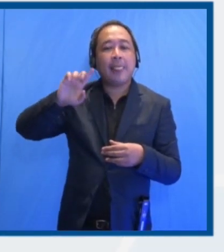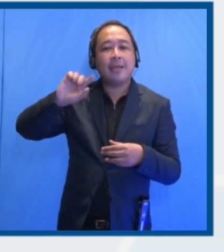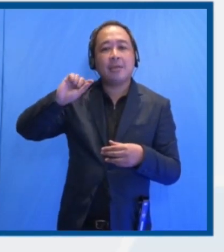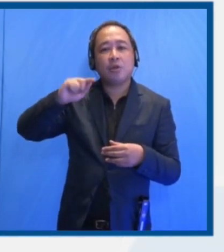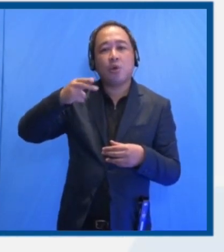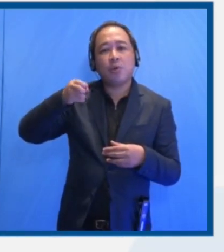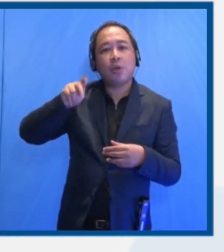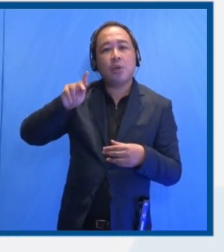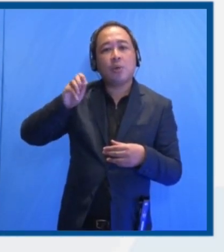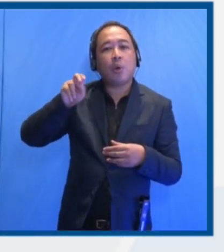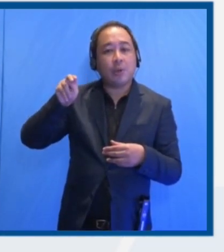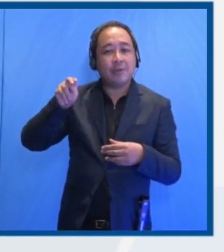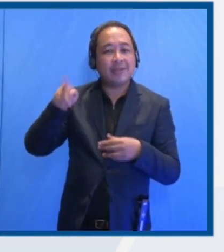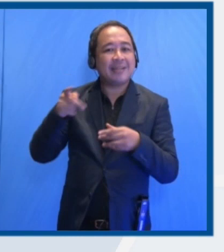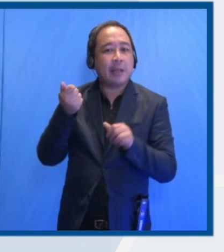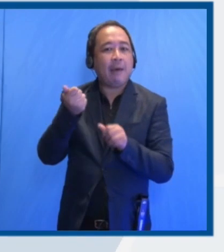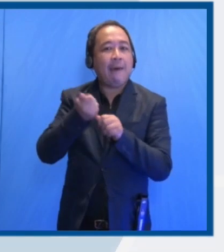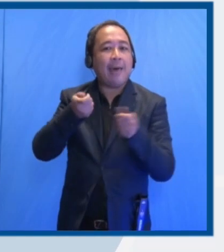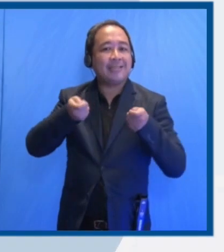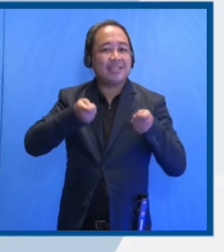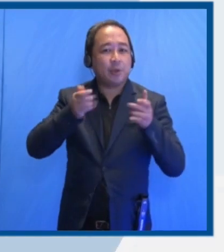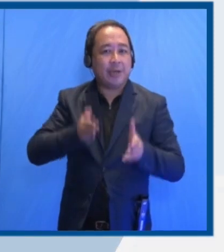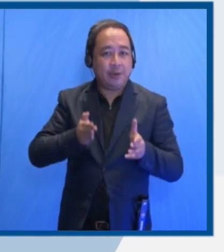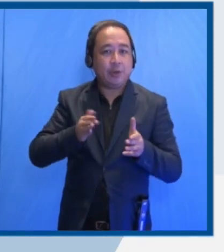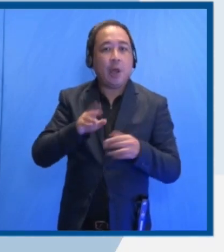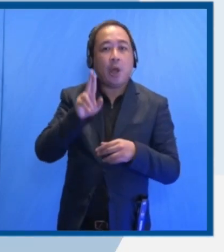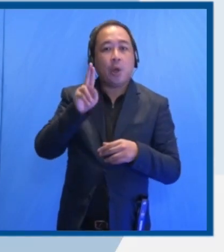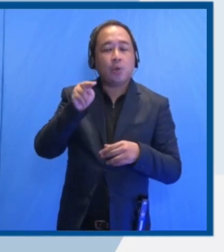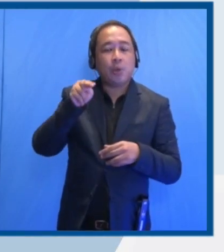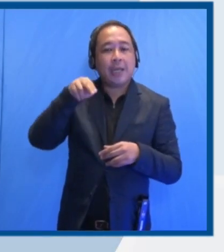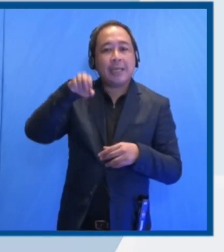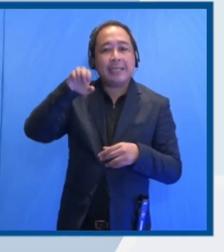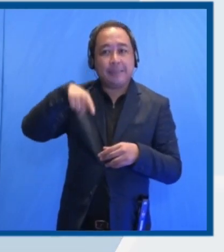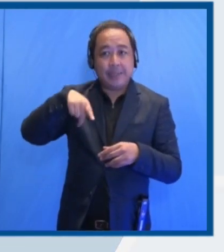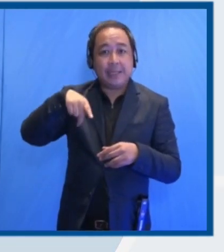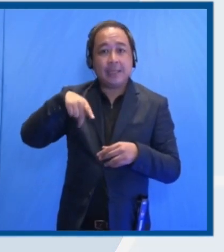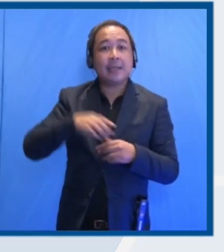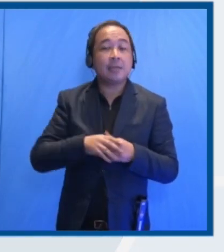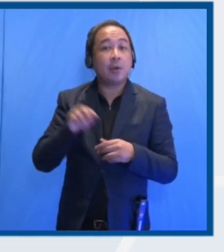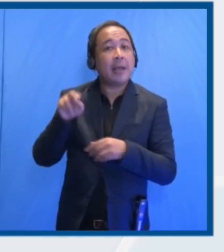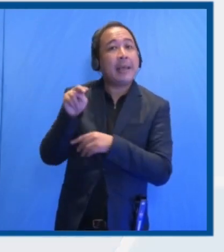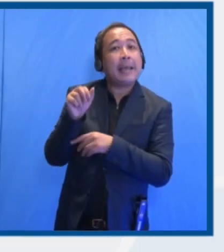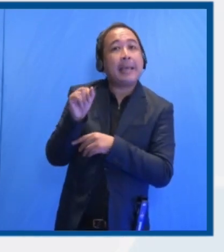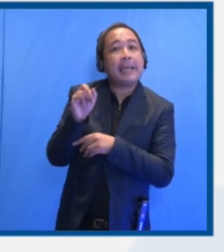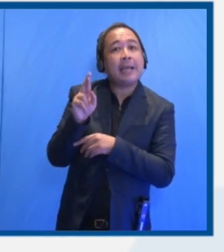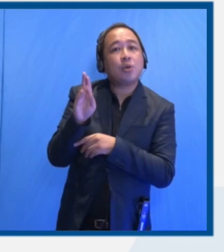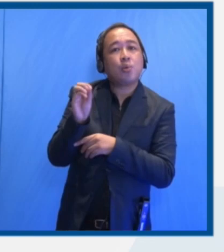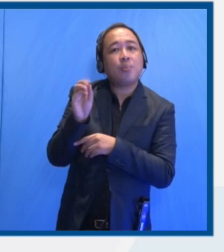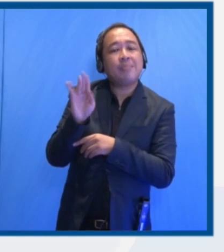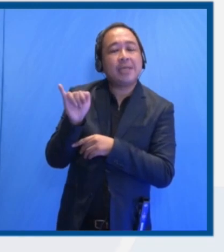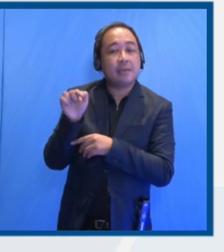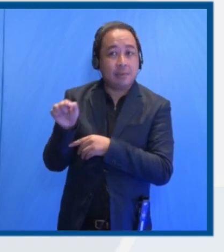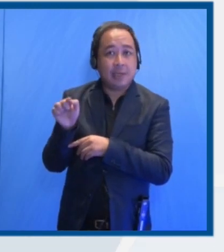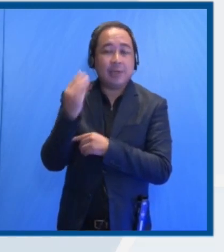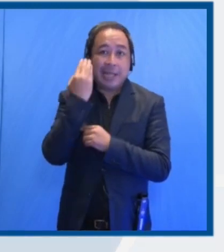Executive Director at the United Nations Environment Program, headquartered in Nairobi. And she's been recently the Director of